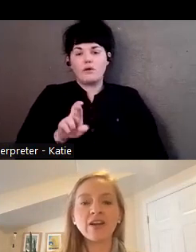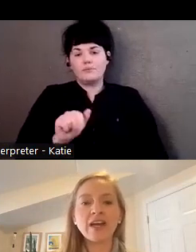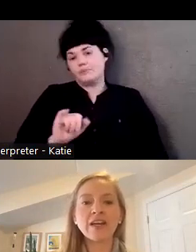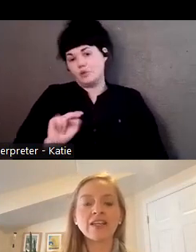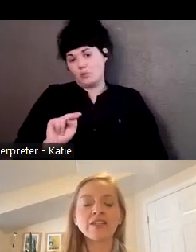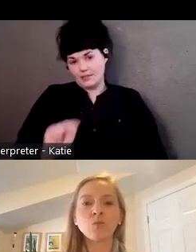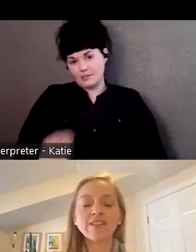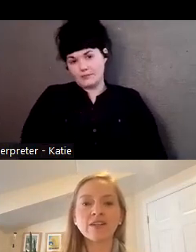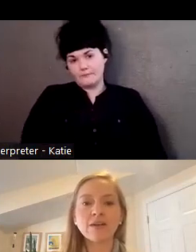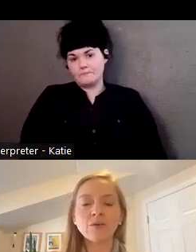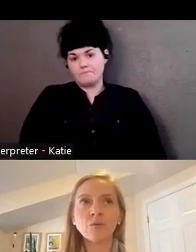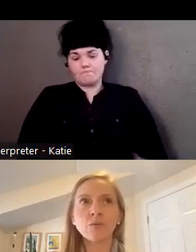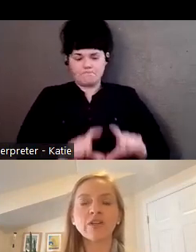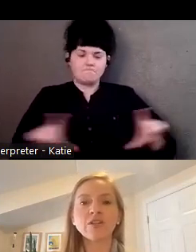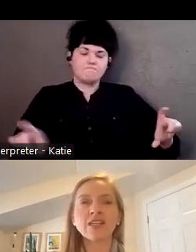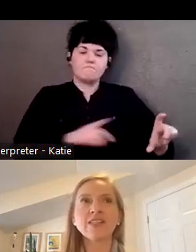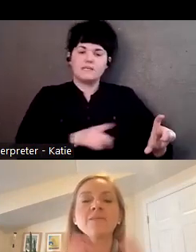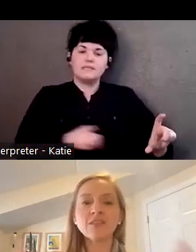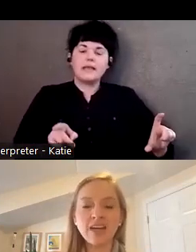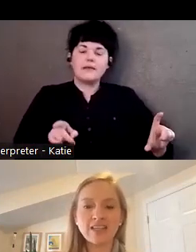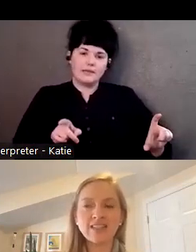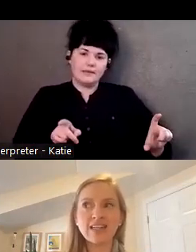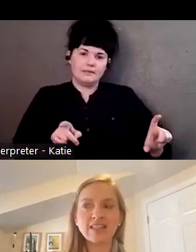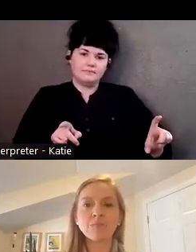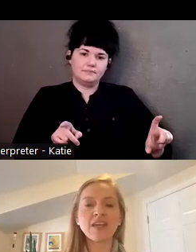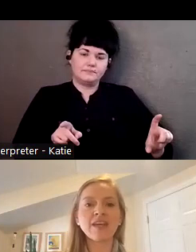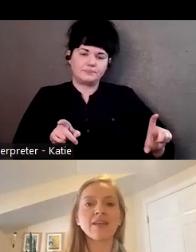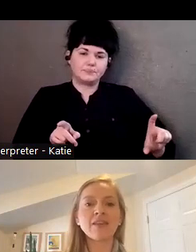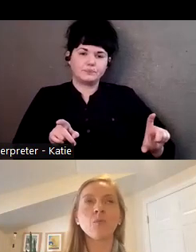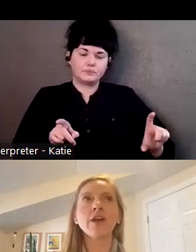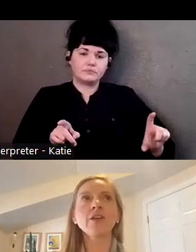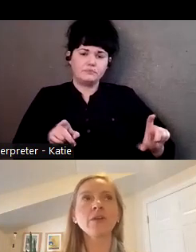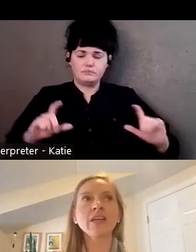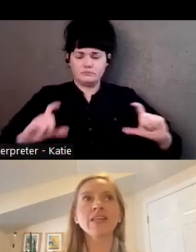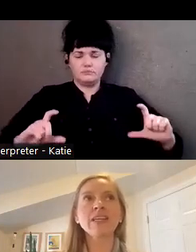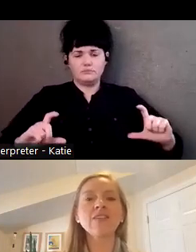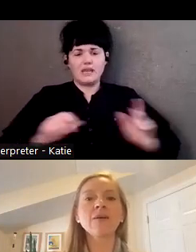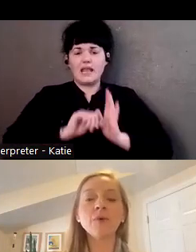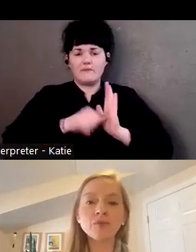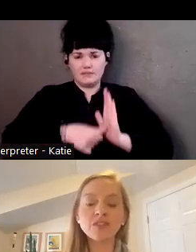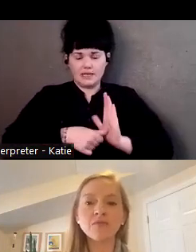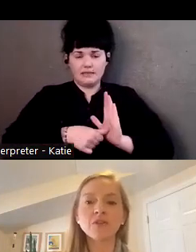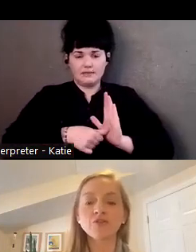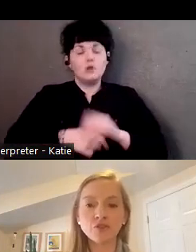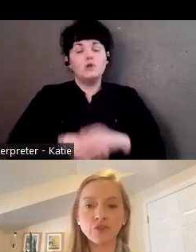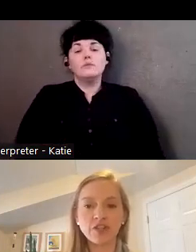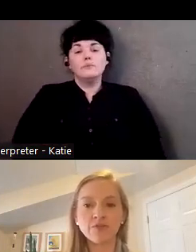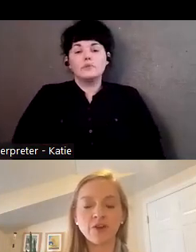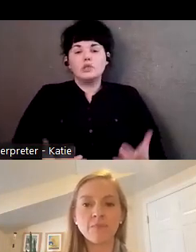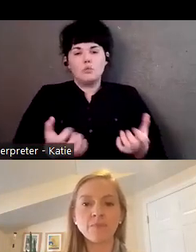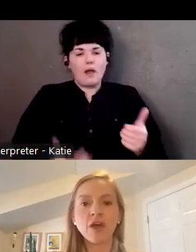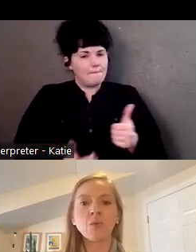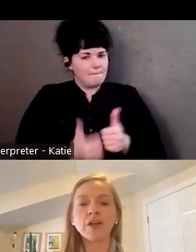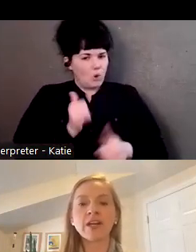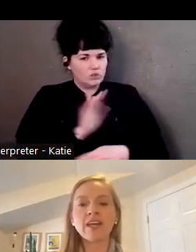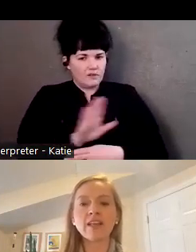that area is what is emphasized to be where you want to get the most of your nutrition